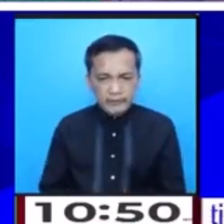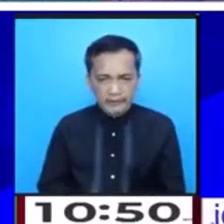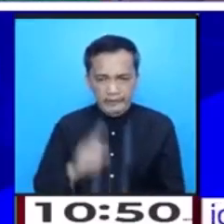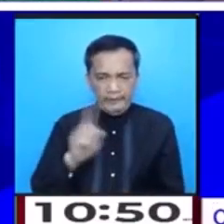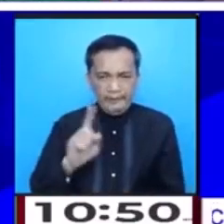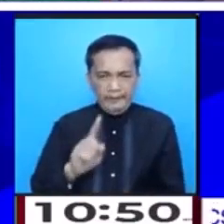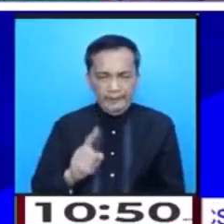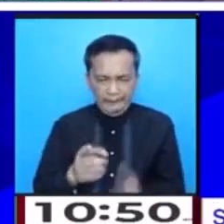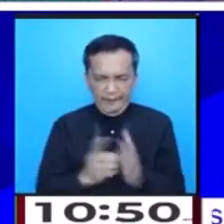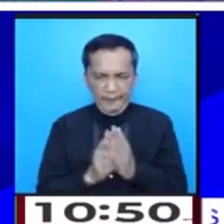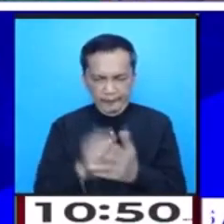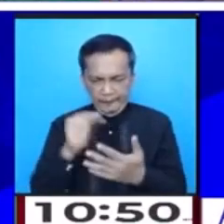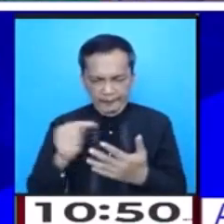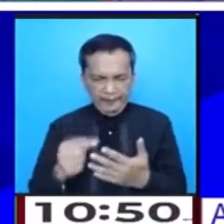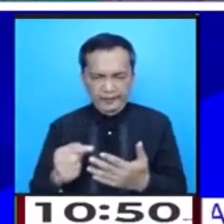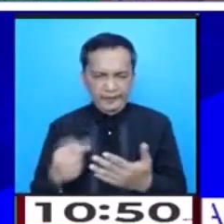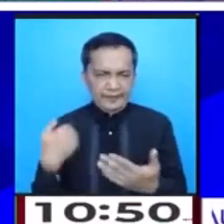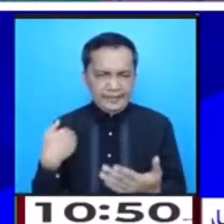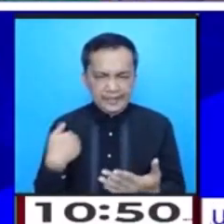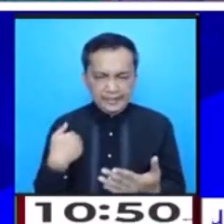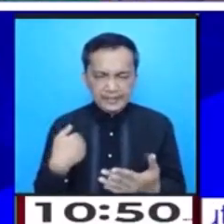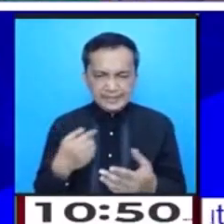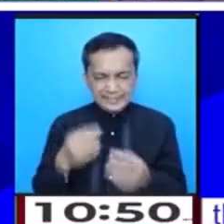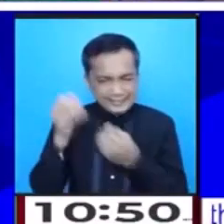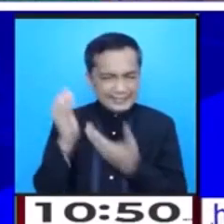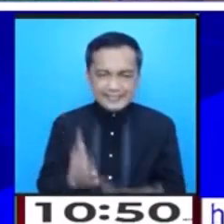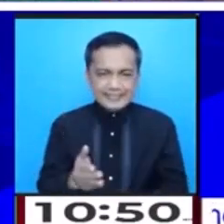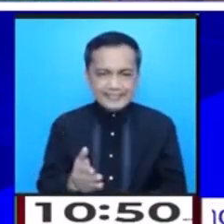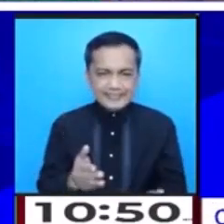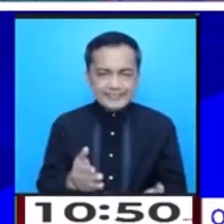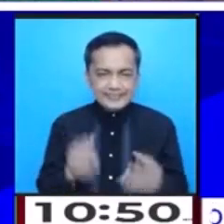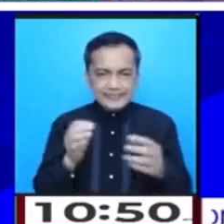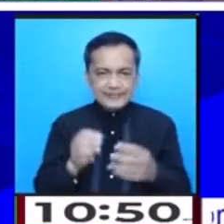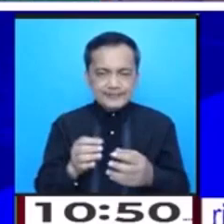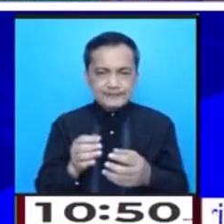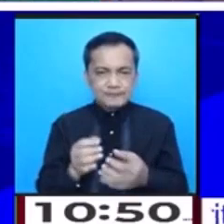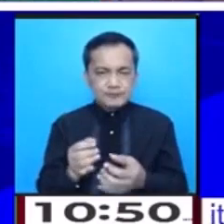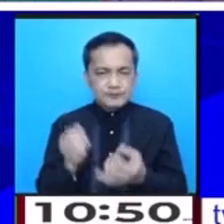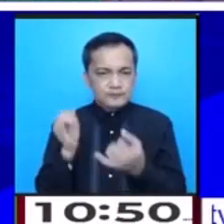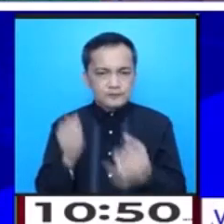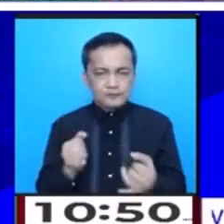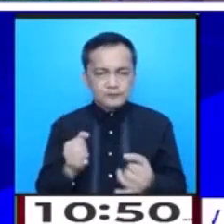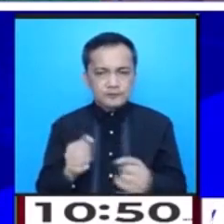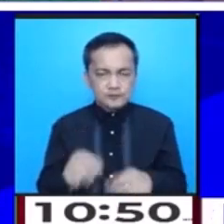that we have that factor that would deliver a second quarter growth or contribute to second quarter growth?